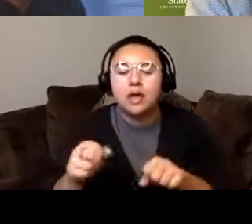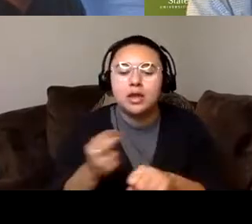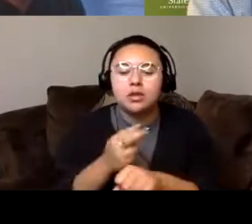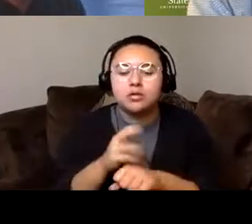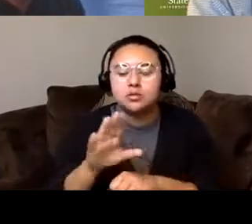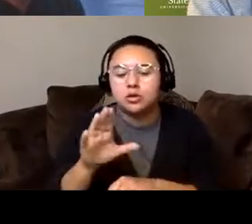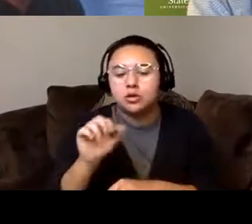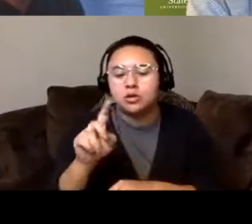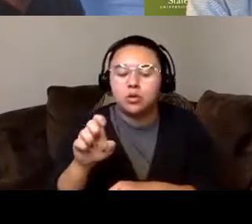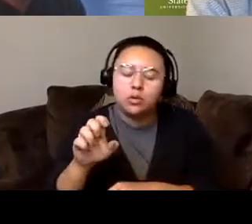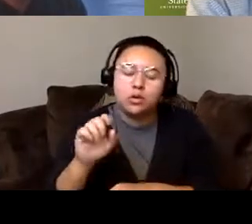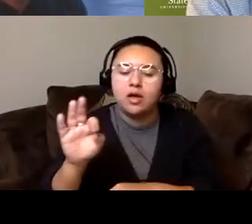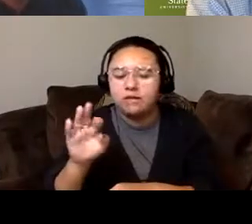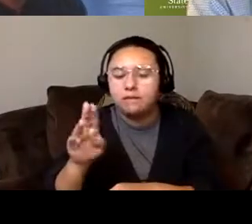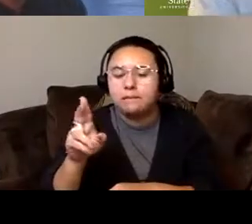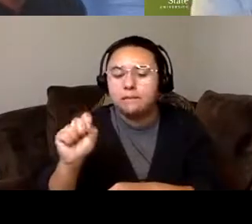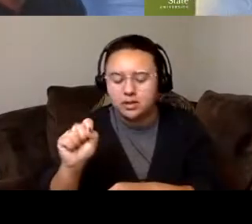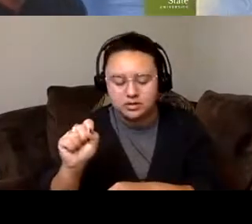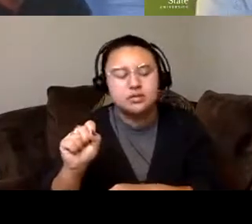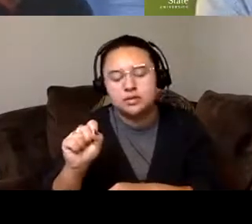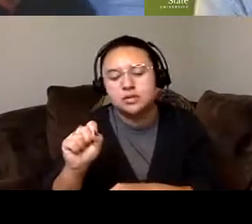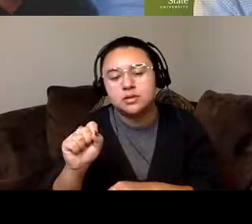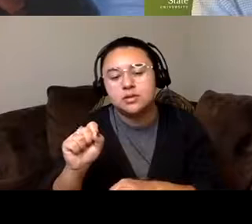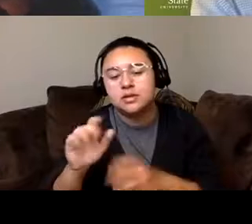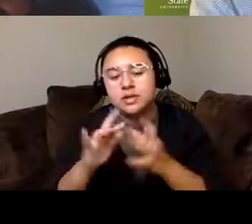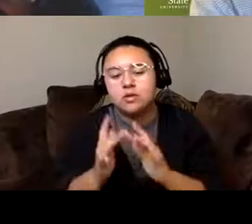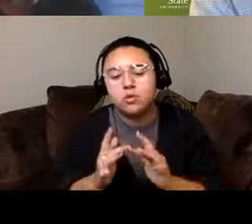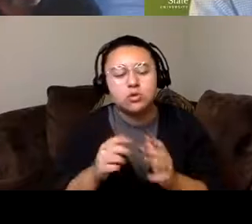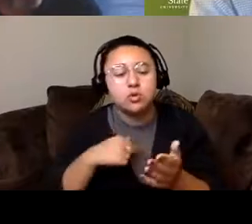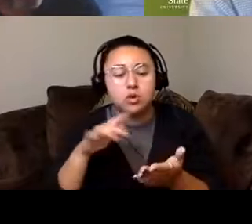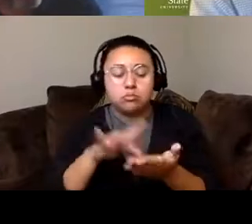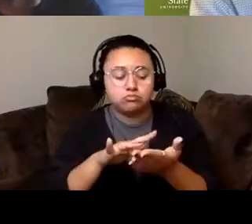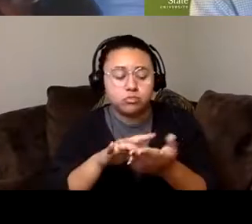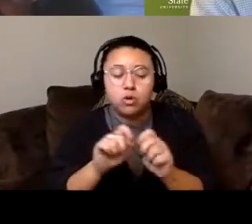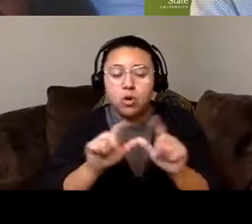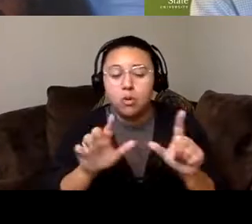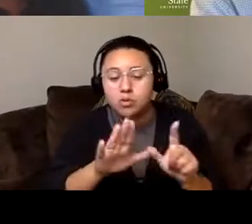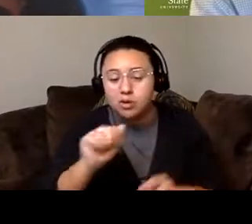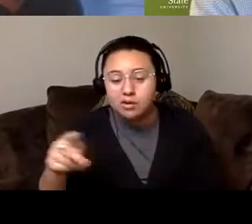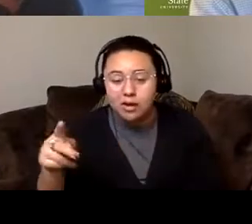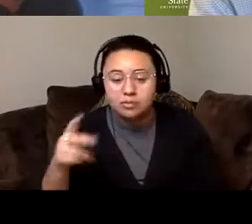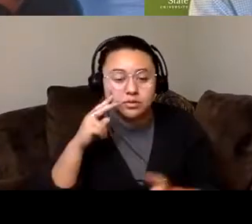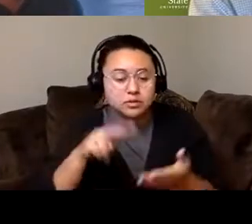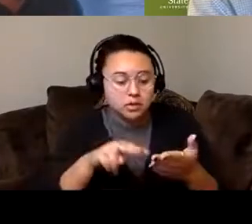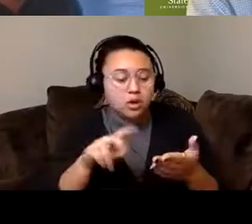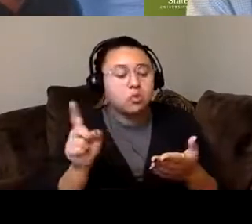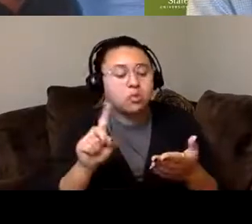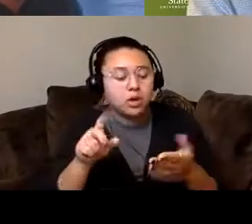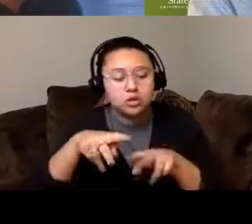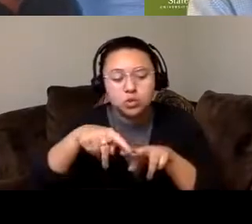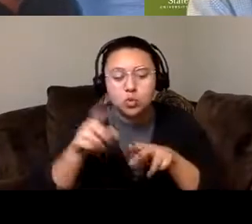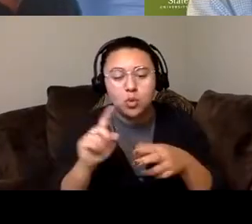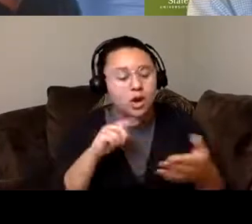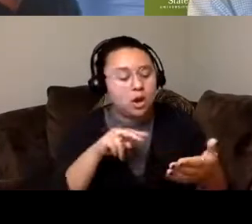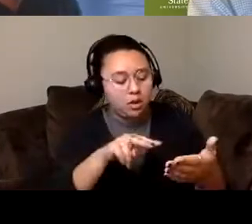COTA bus network, your COTA app, and you're able to then see where the scooters are within the city of Columbus. And you're able